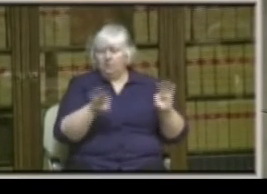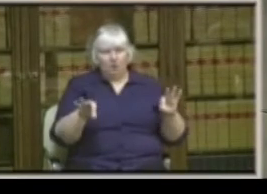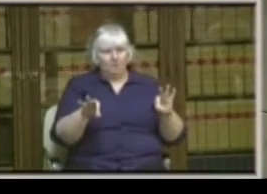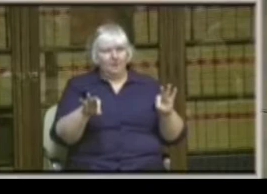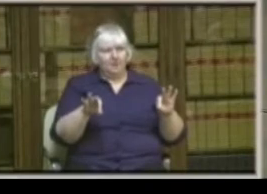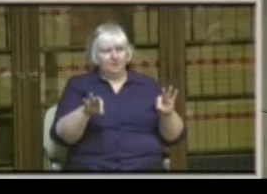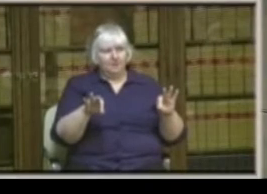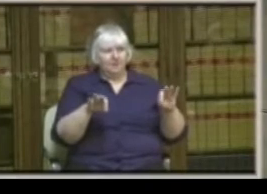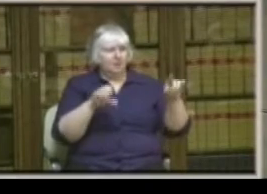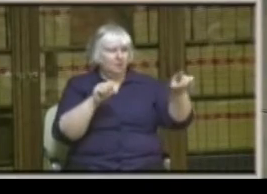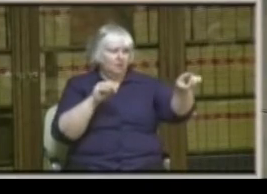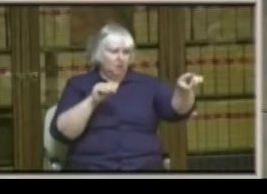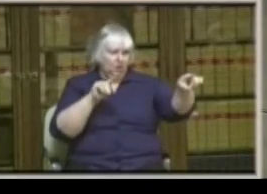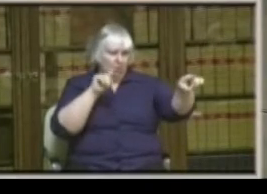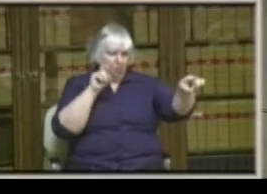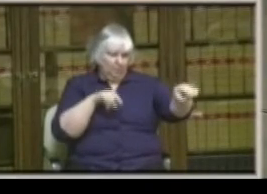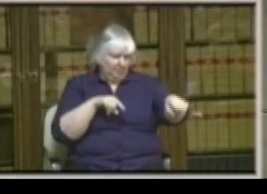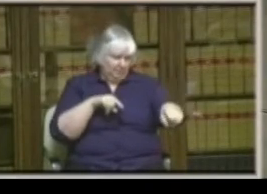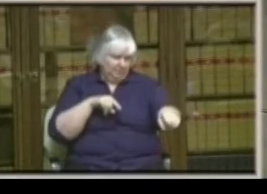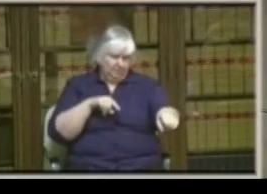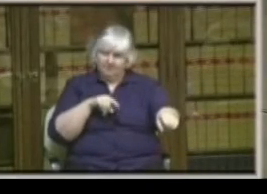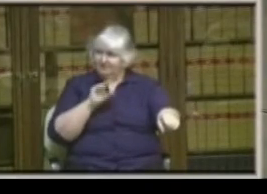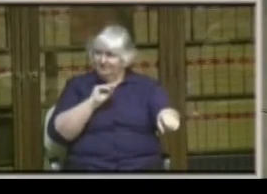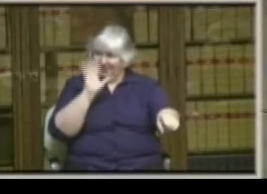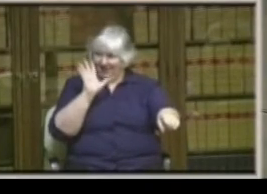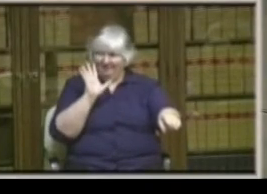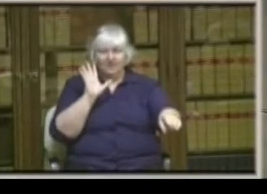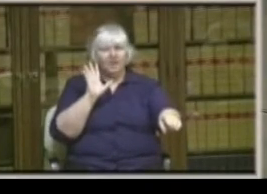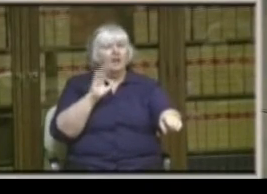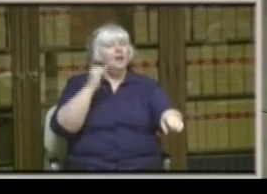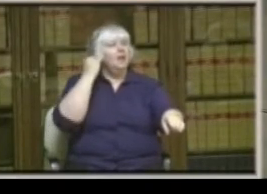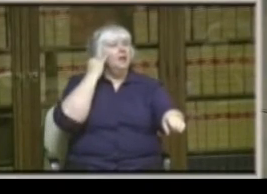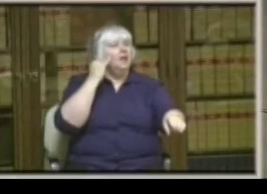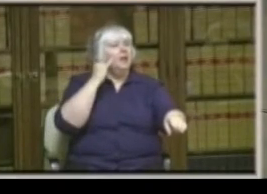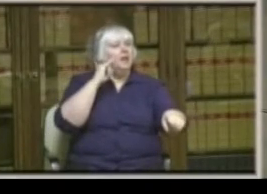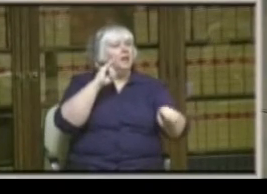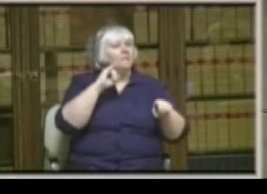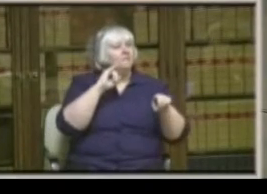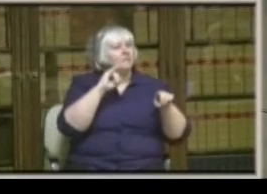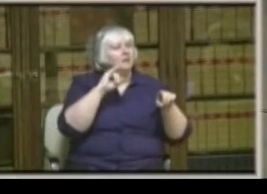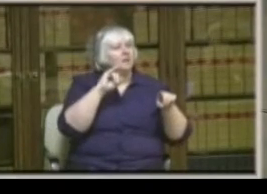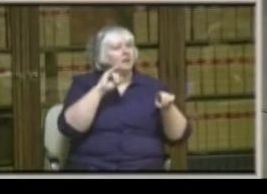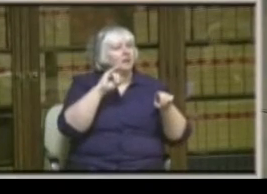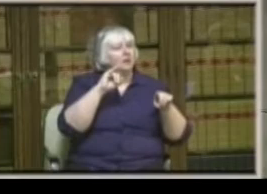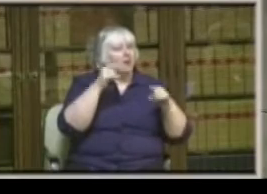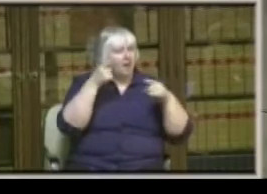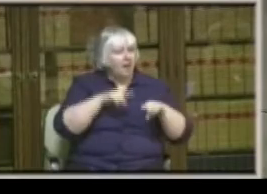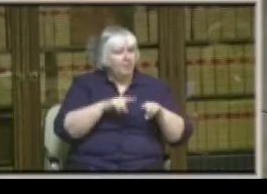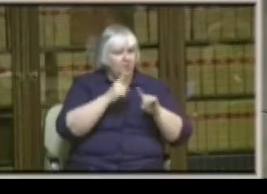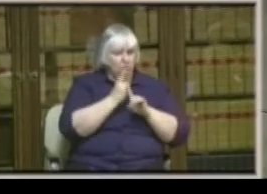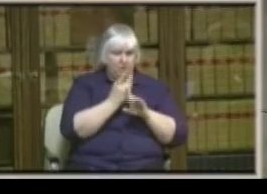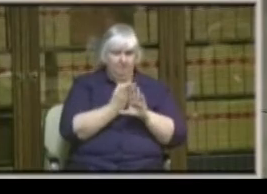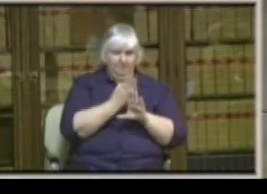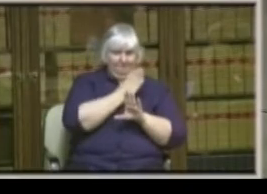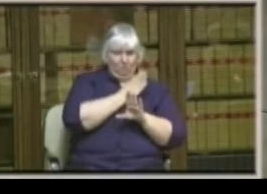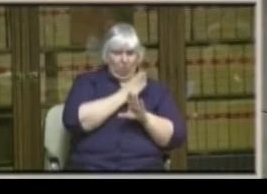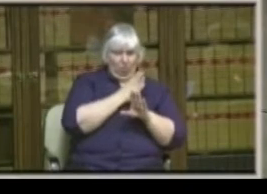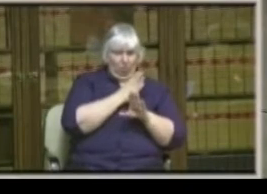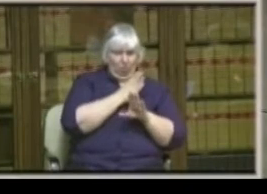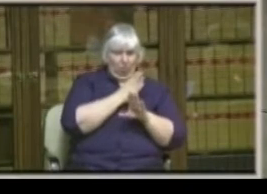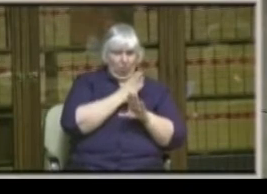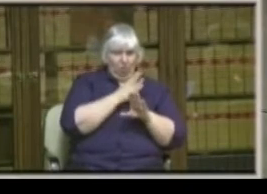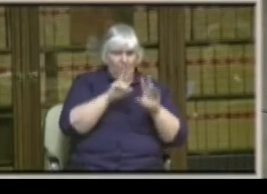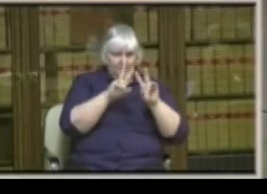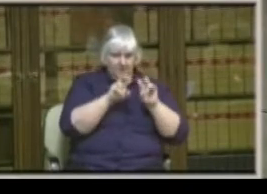So the question, just to clarify, are you asking if the ASL is something that happens right before, the accommodation right